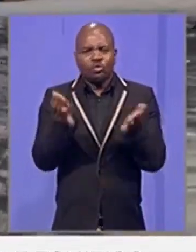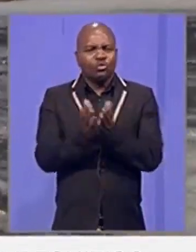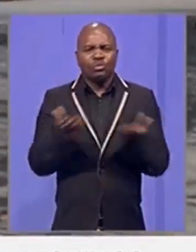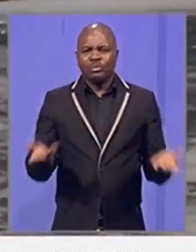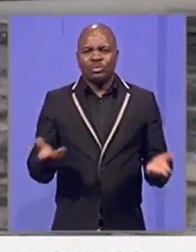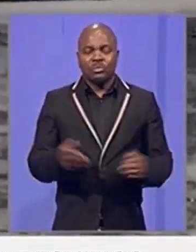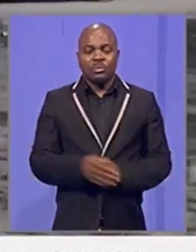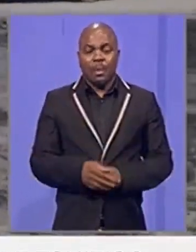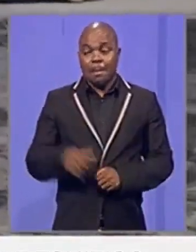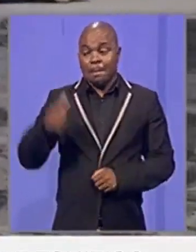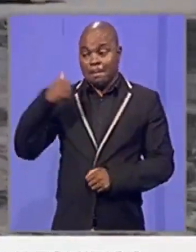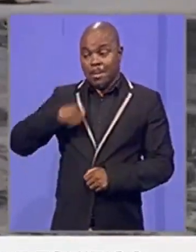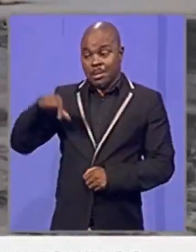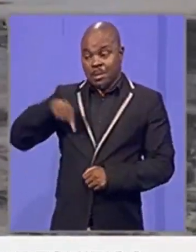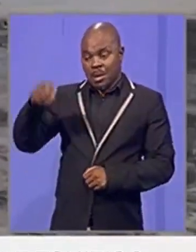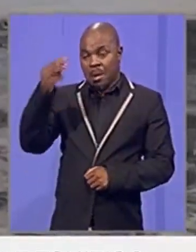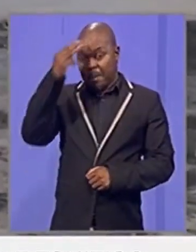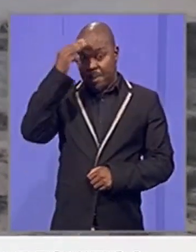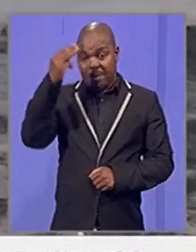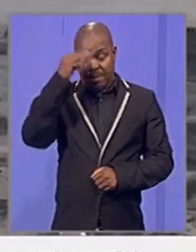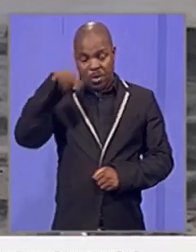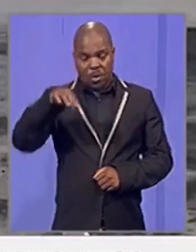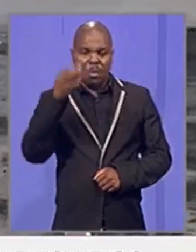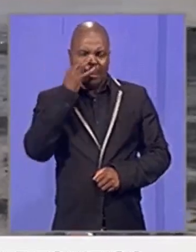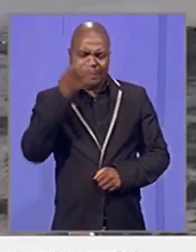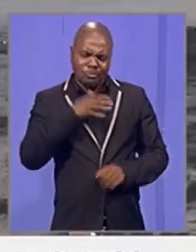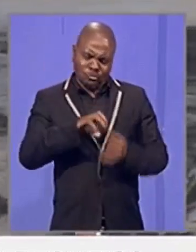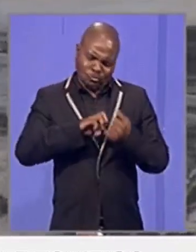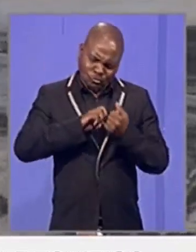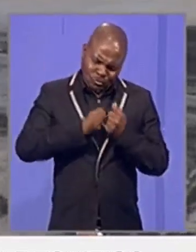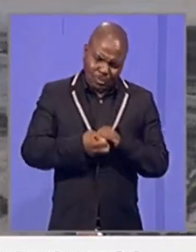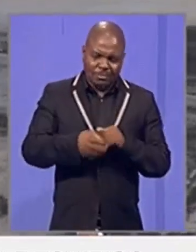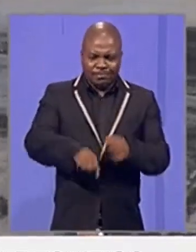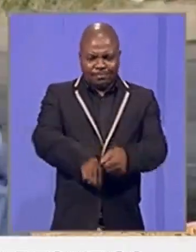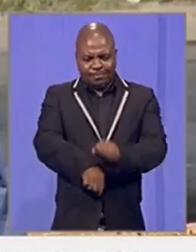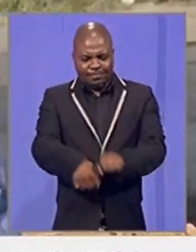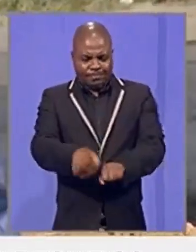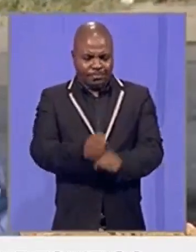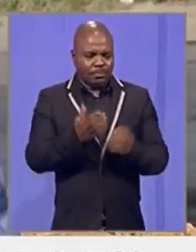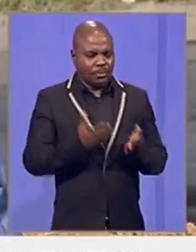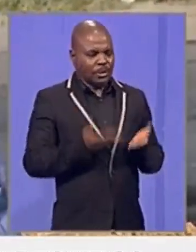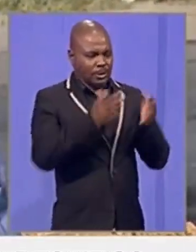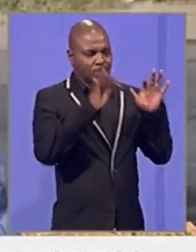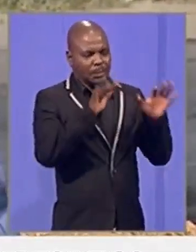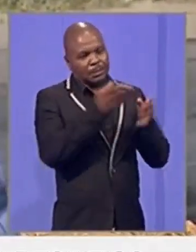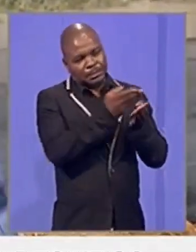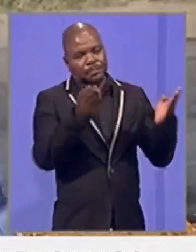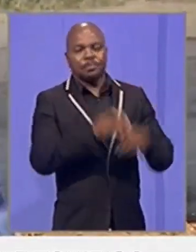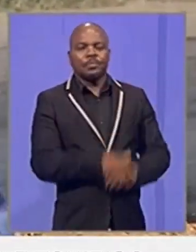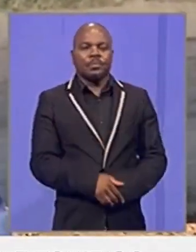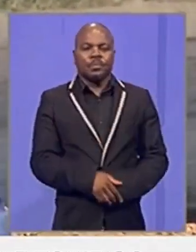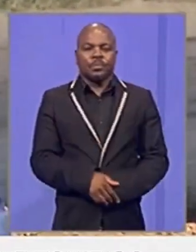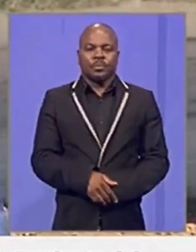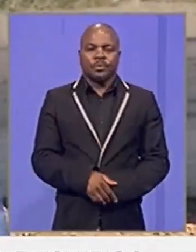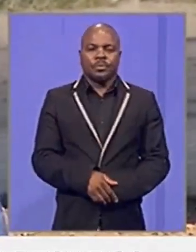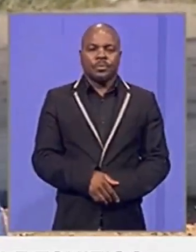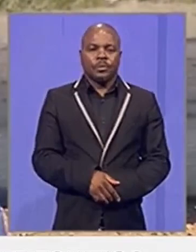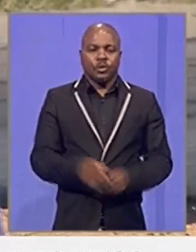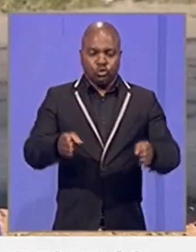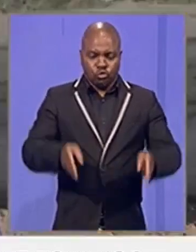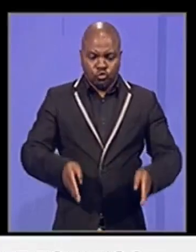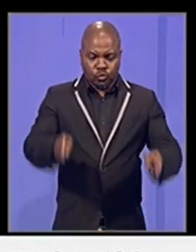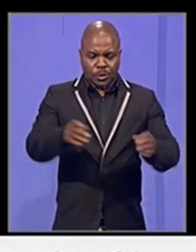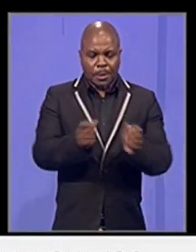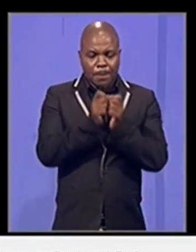Fela, masepala wa Mahikeng waRe o dira ka natla go tlamela baagi ka ditirelo. Go petsiwa ga